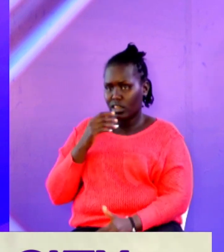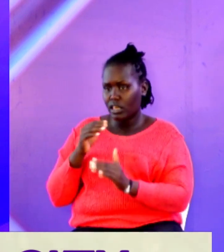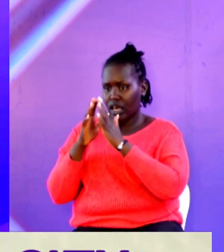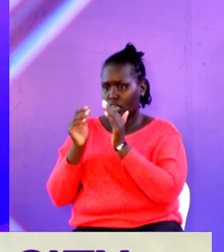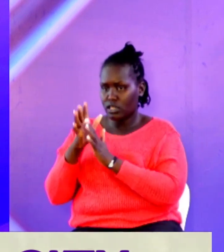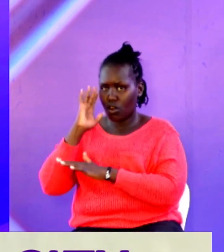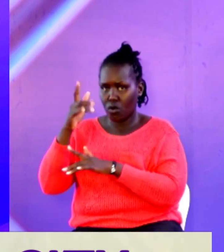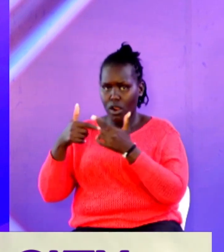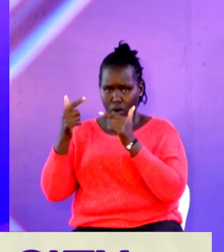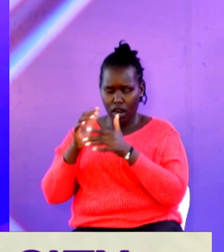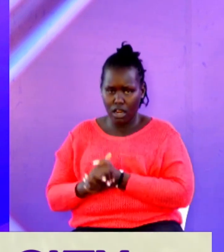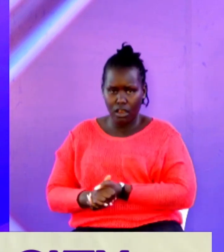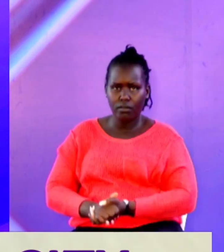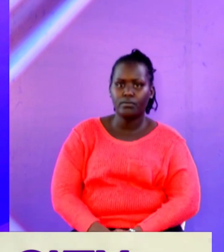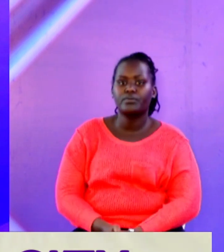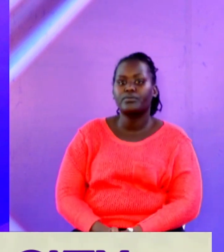win?